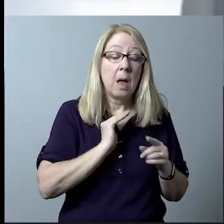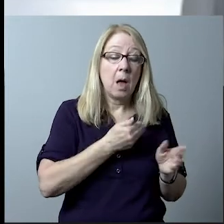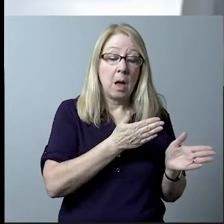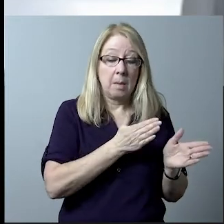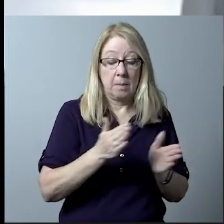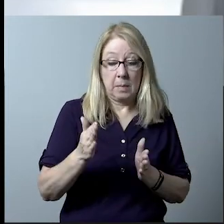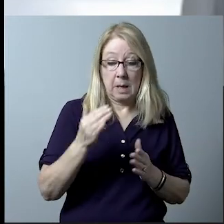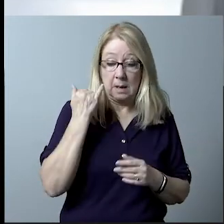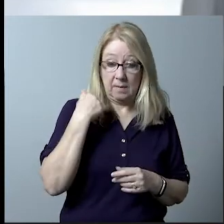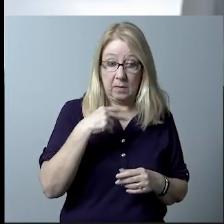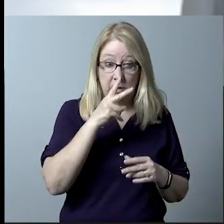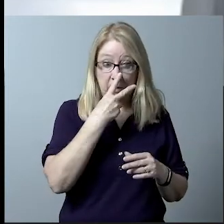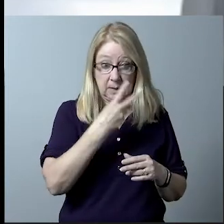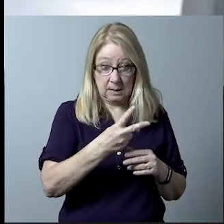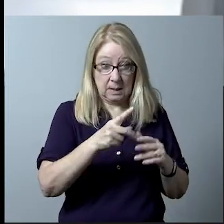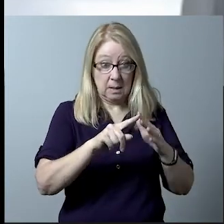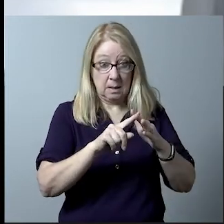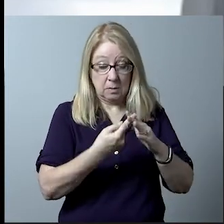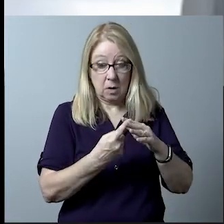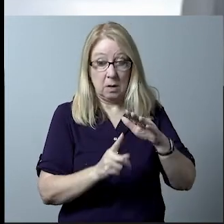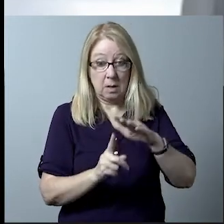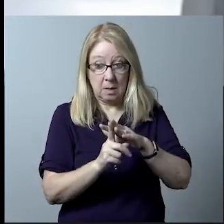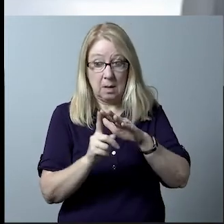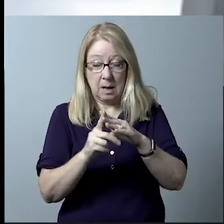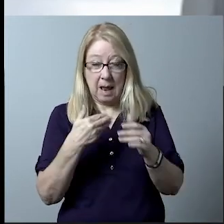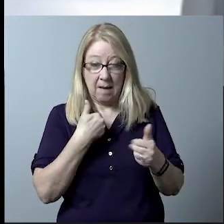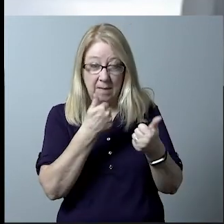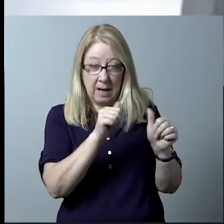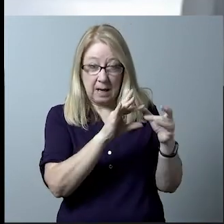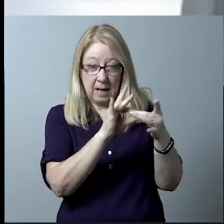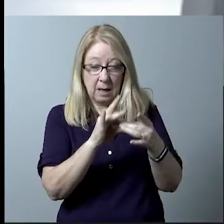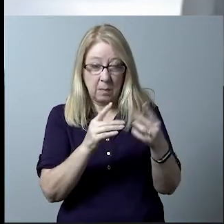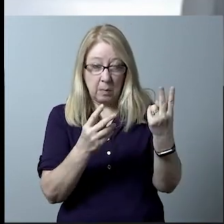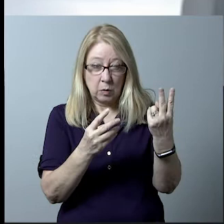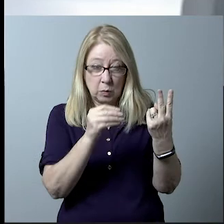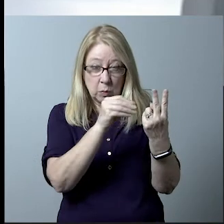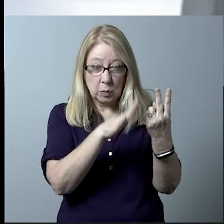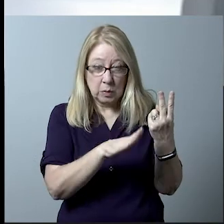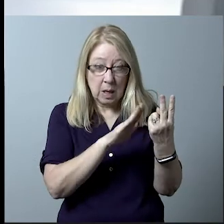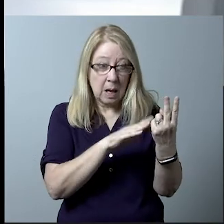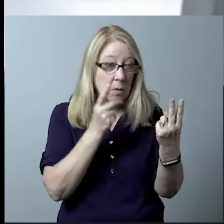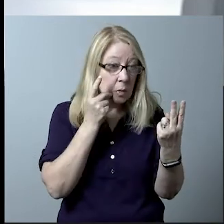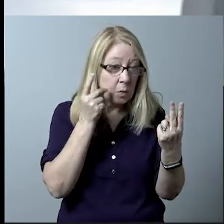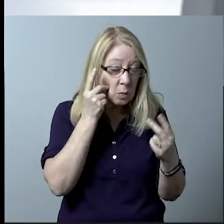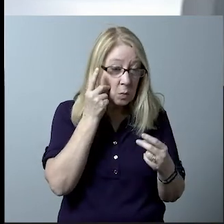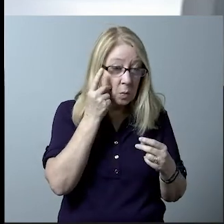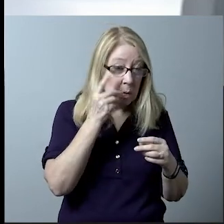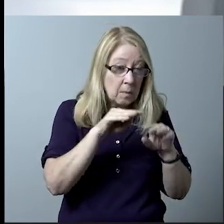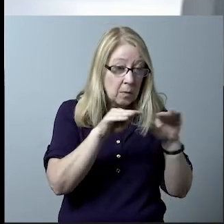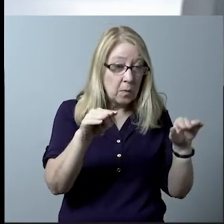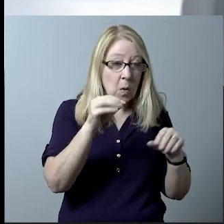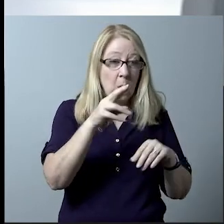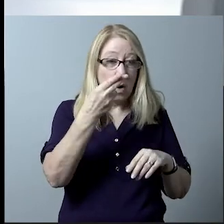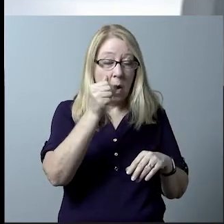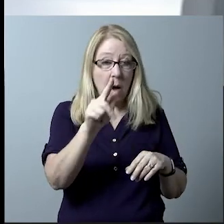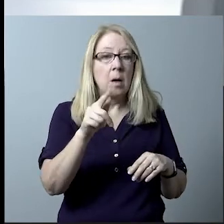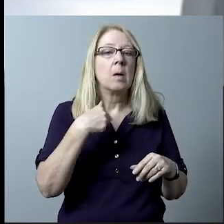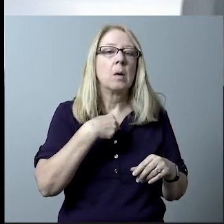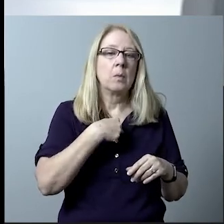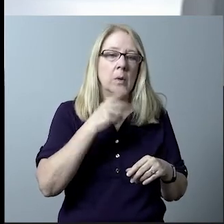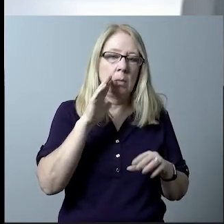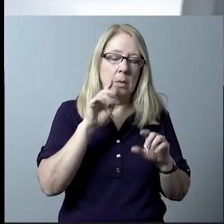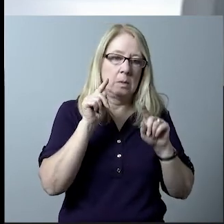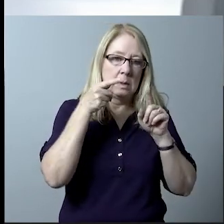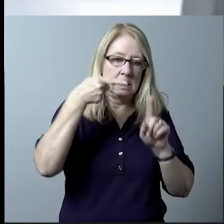our plan all along has been if we start to see cases that have any type of a connection, so maybe 2 students on a residence floor or in a